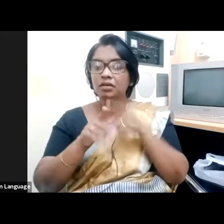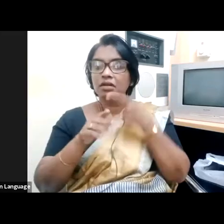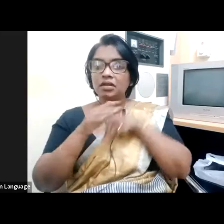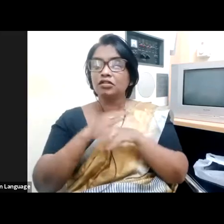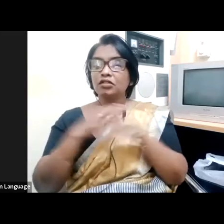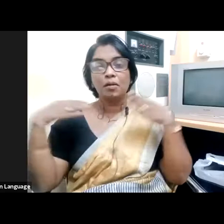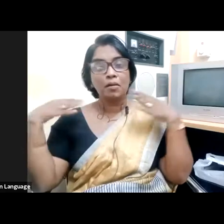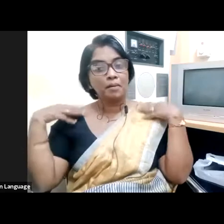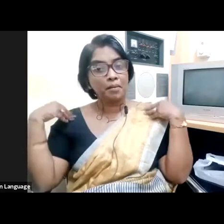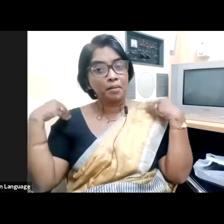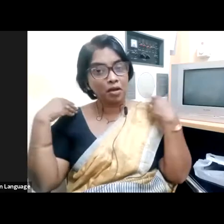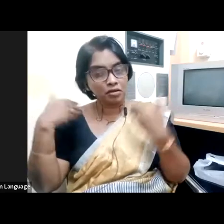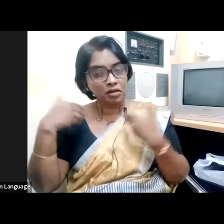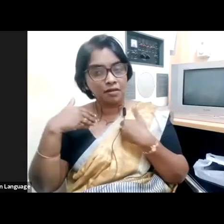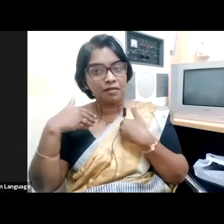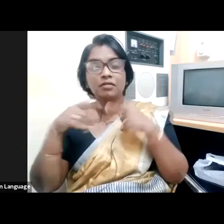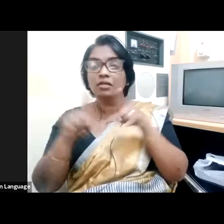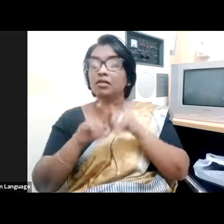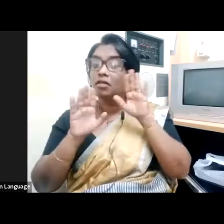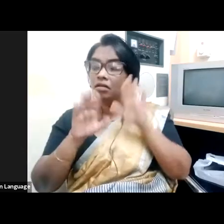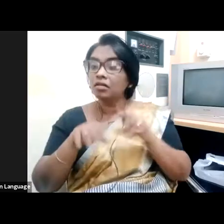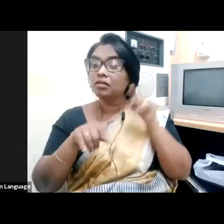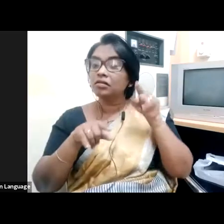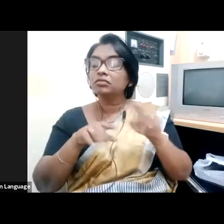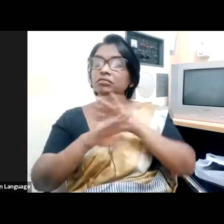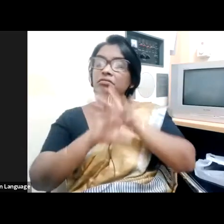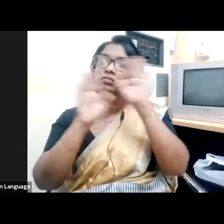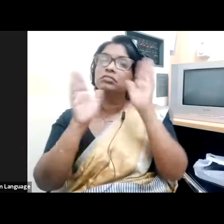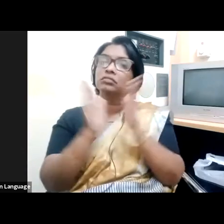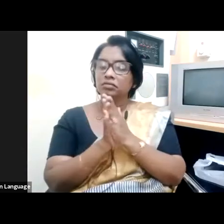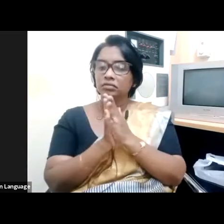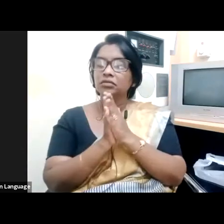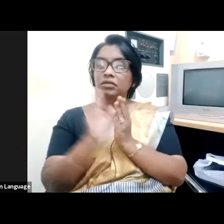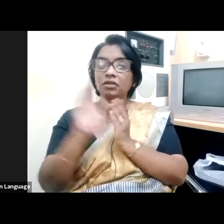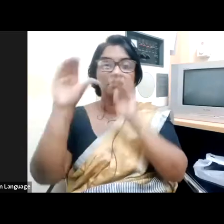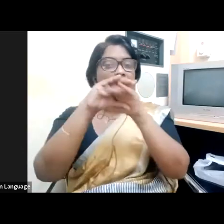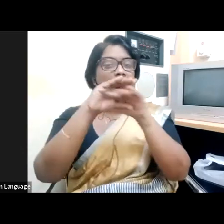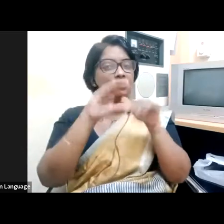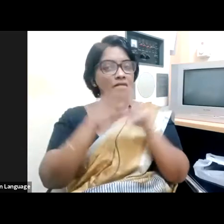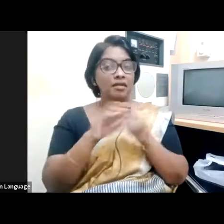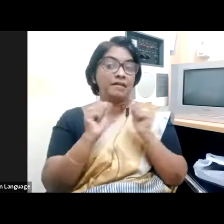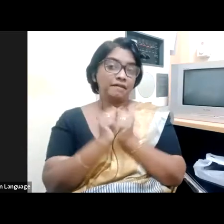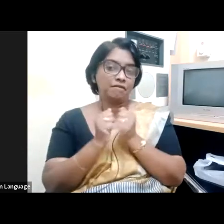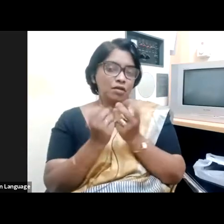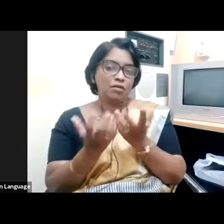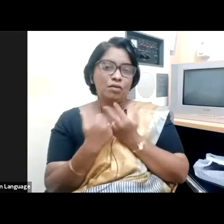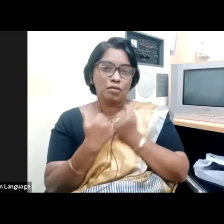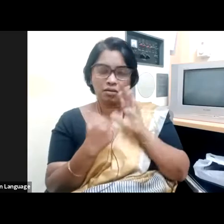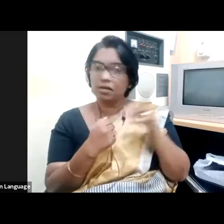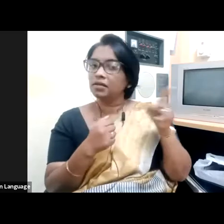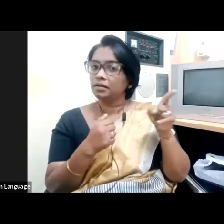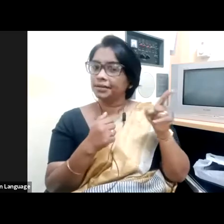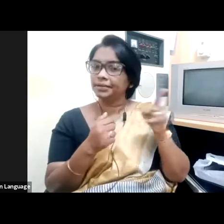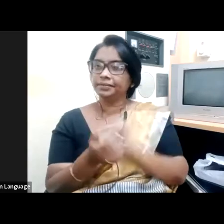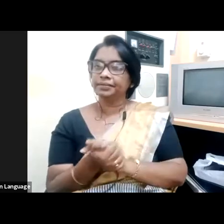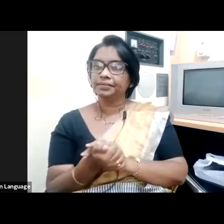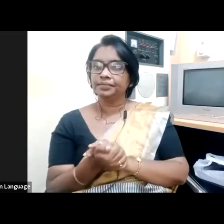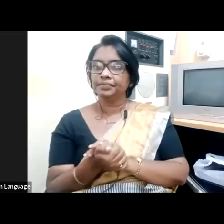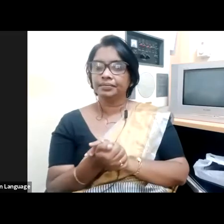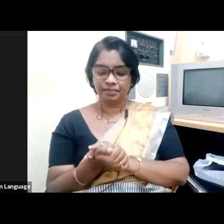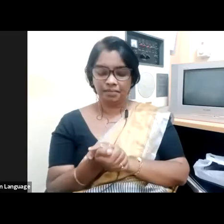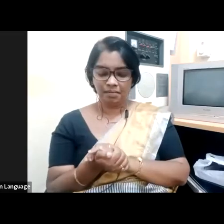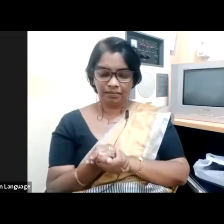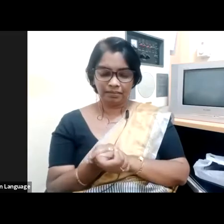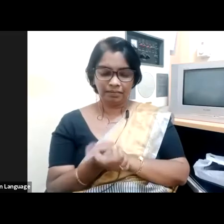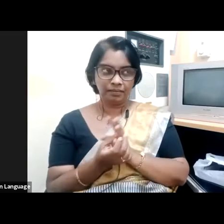adopted. And that has a lot to do with the cost structures as well. And of course, overall, some